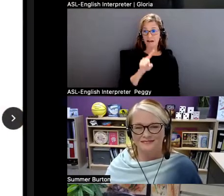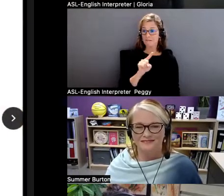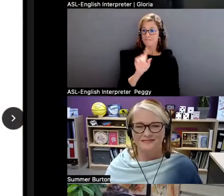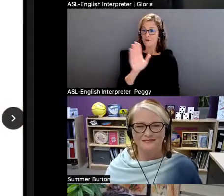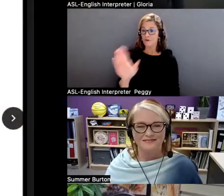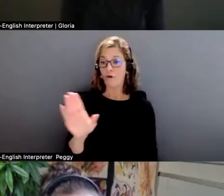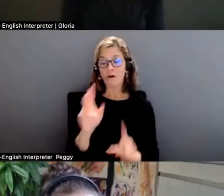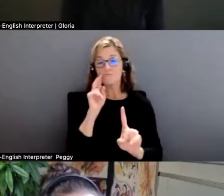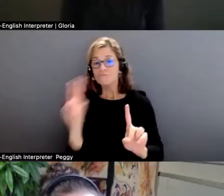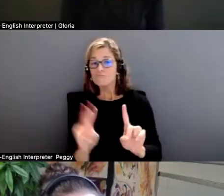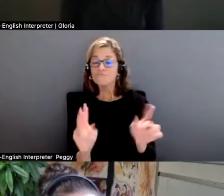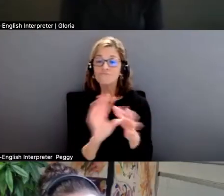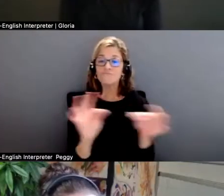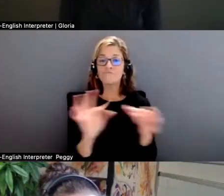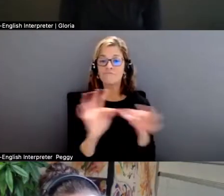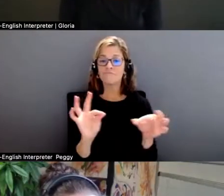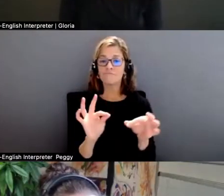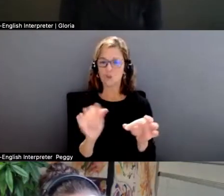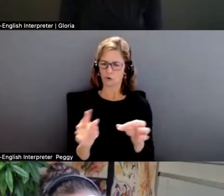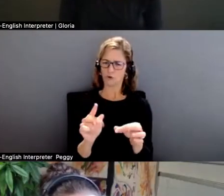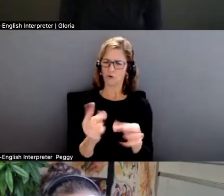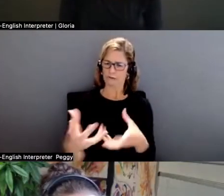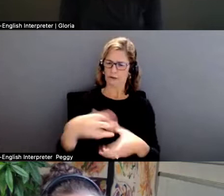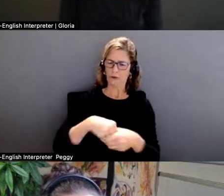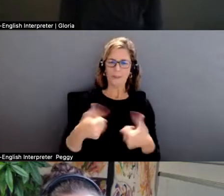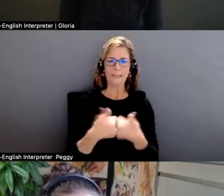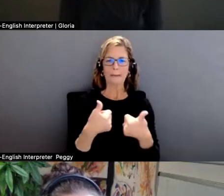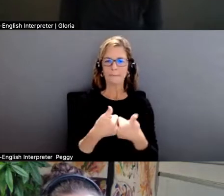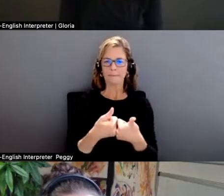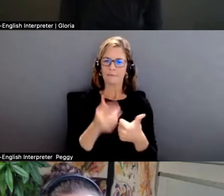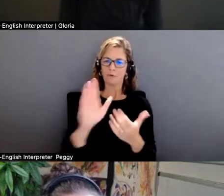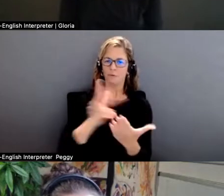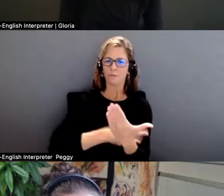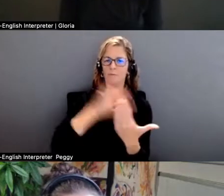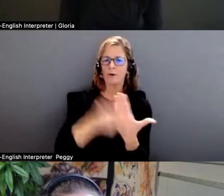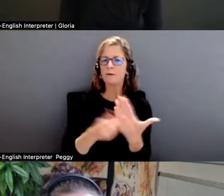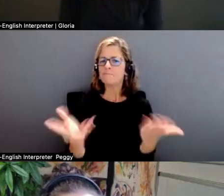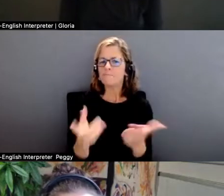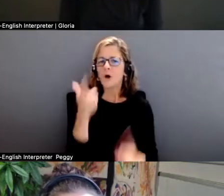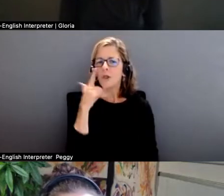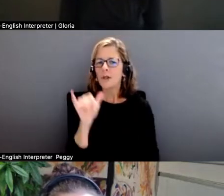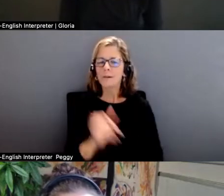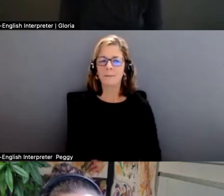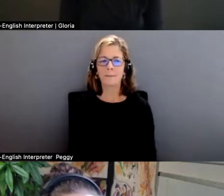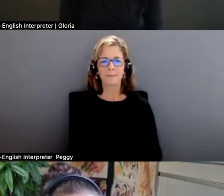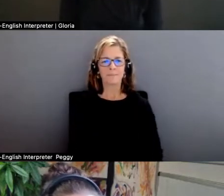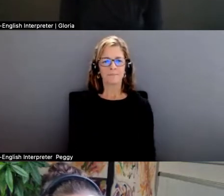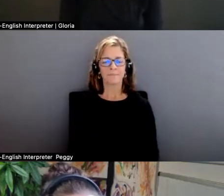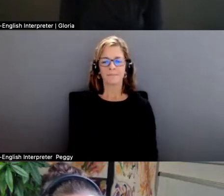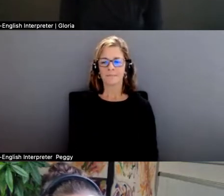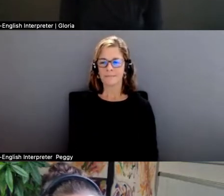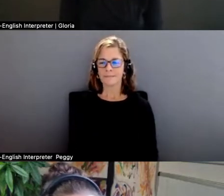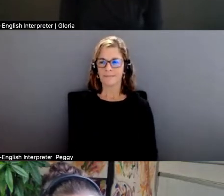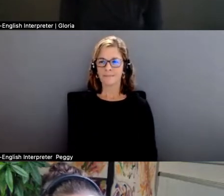us how they're using gaming and these tools in their program.